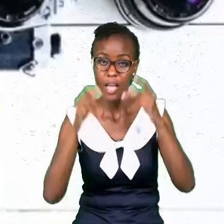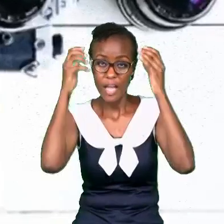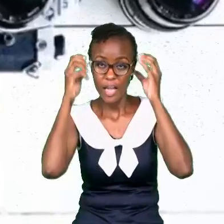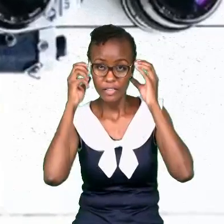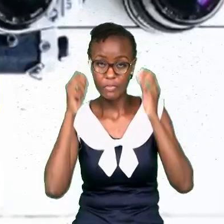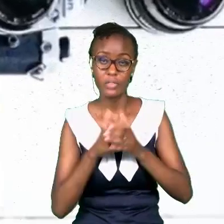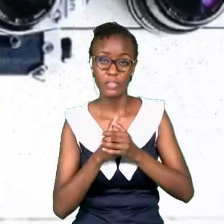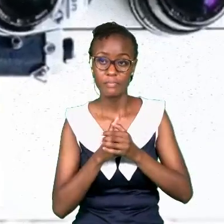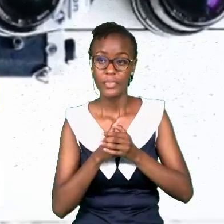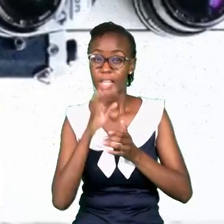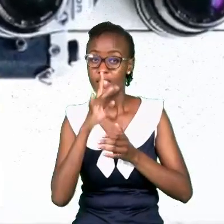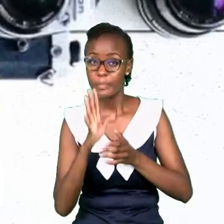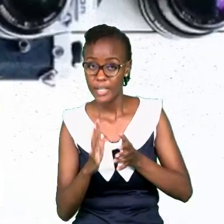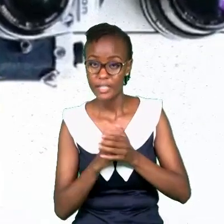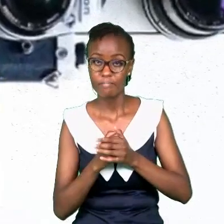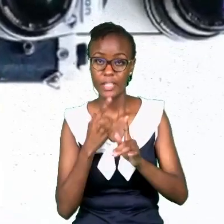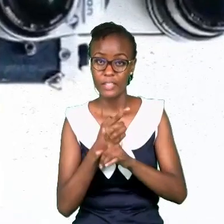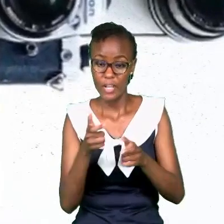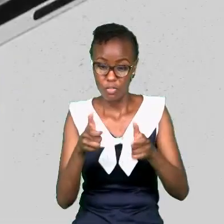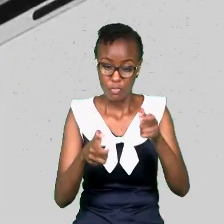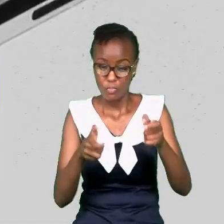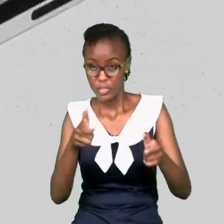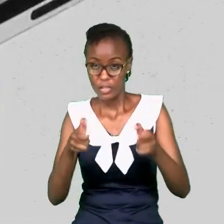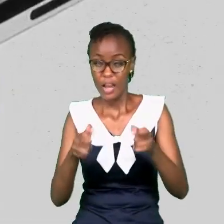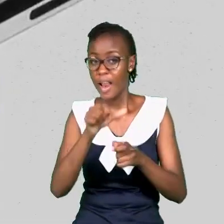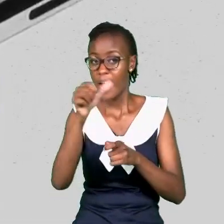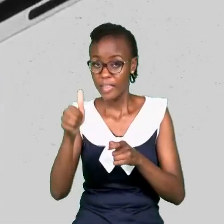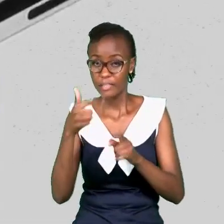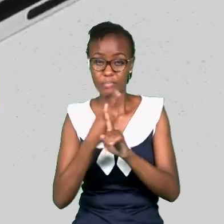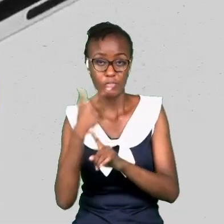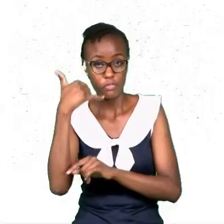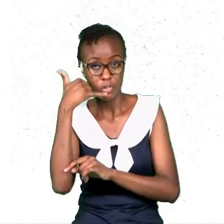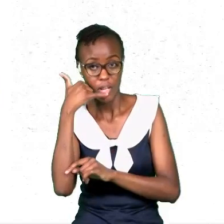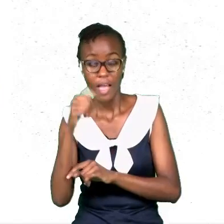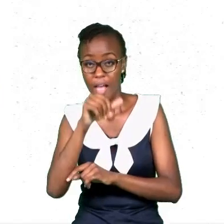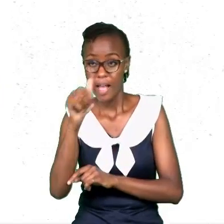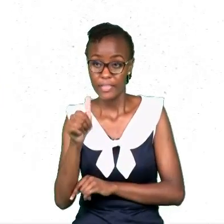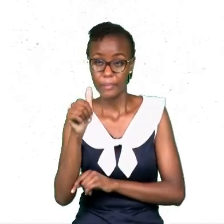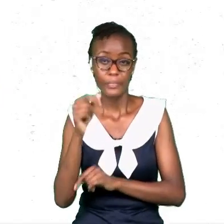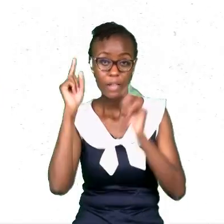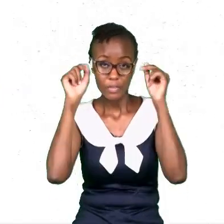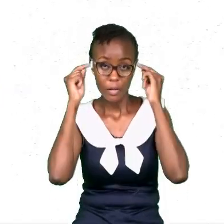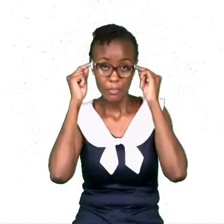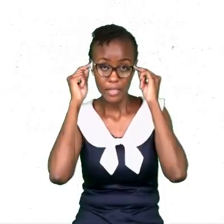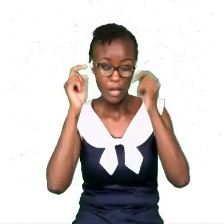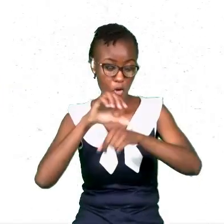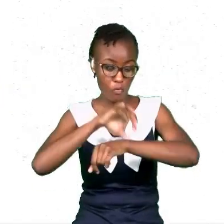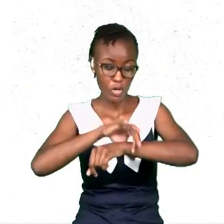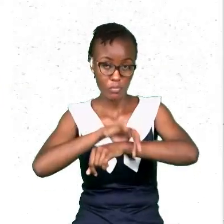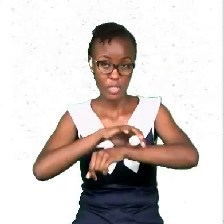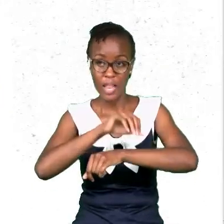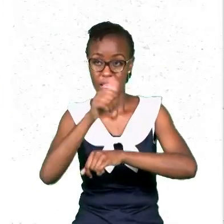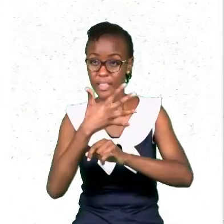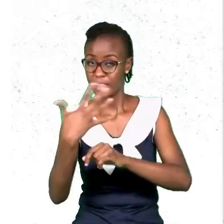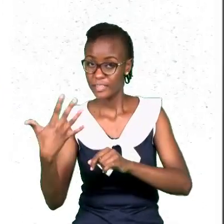portable speakers, handheld video games consoles. Other products including earbuds, smartwatches and fitness trackers were